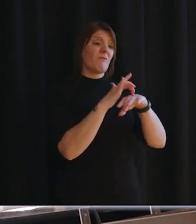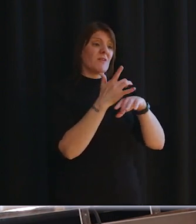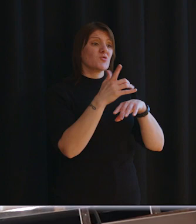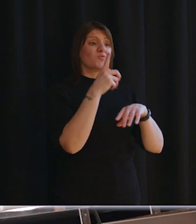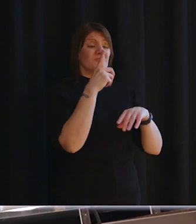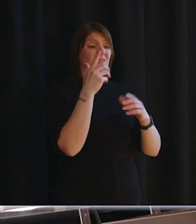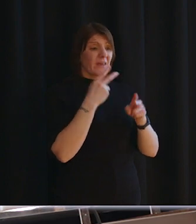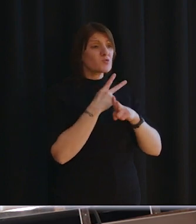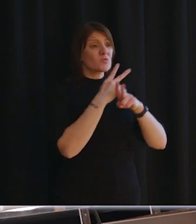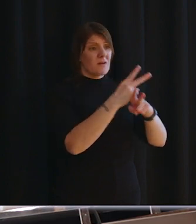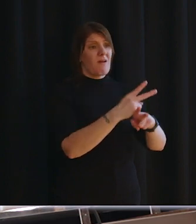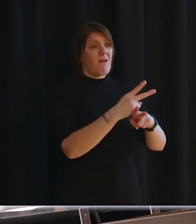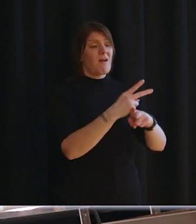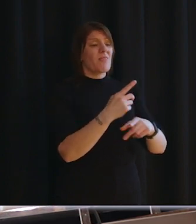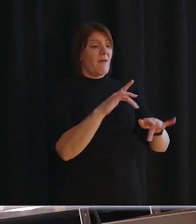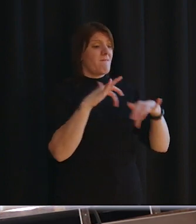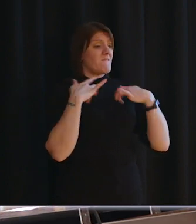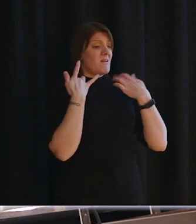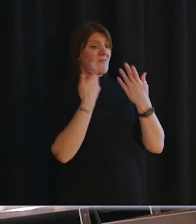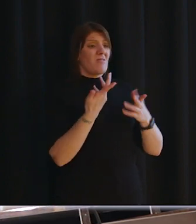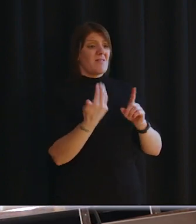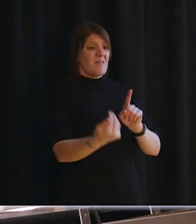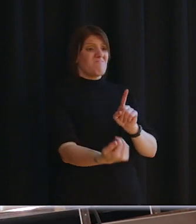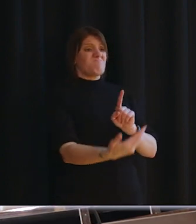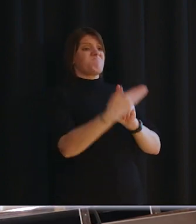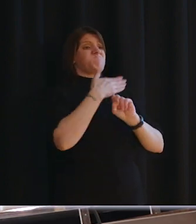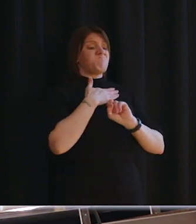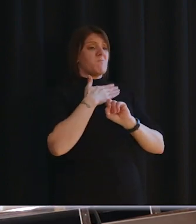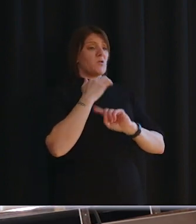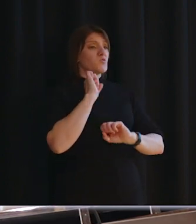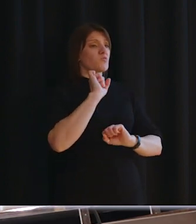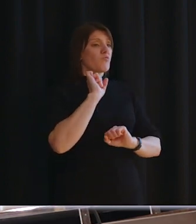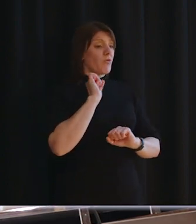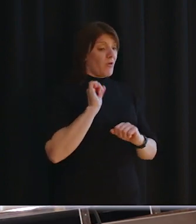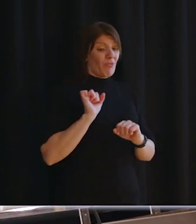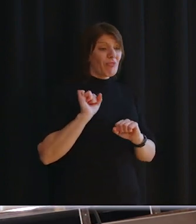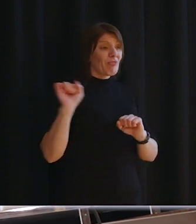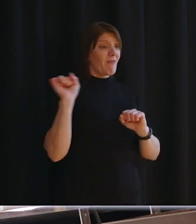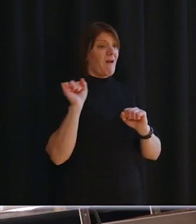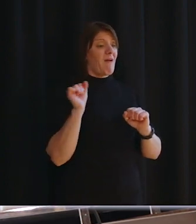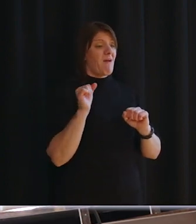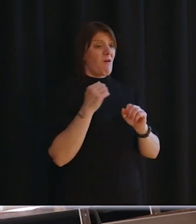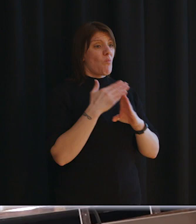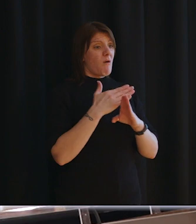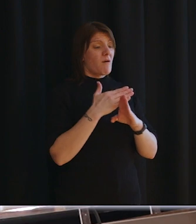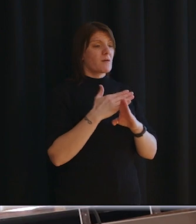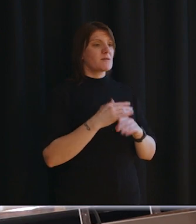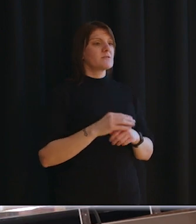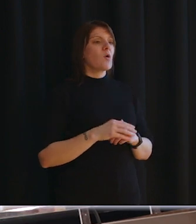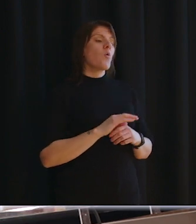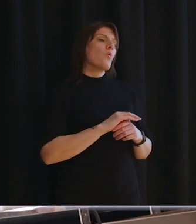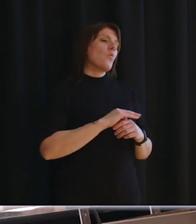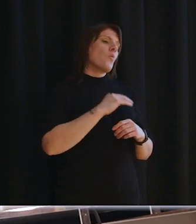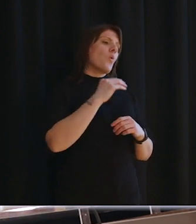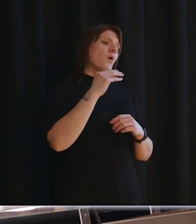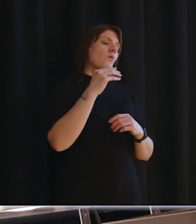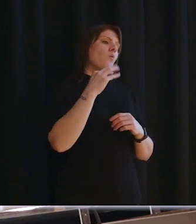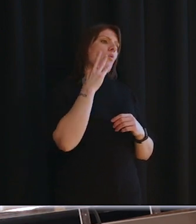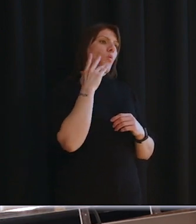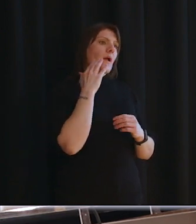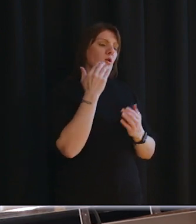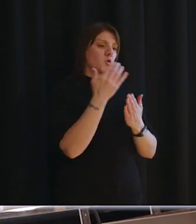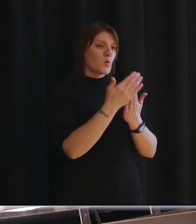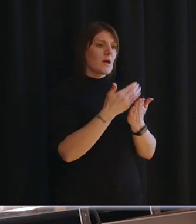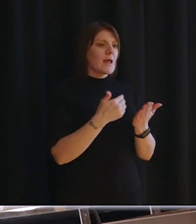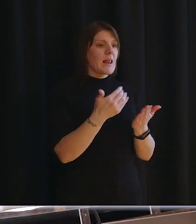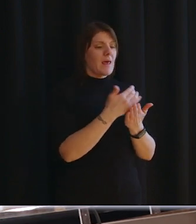performing. Over time, when you give enough of support, when you, again, really boring, but when you collect data